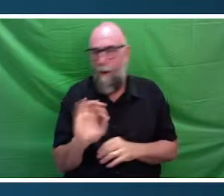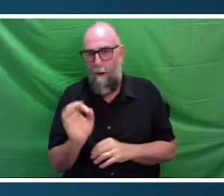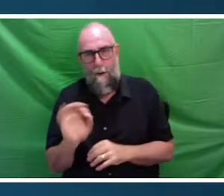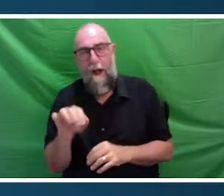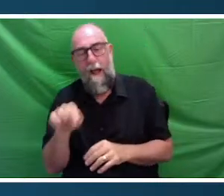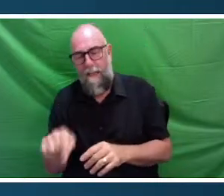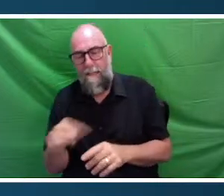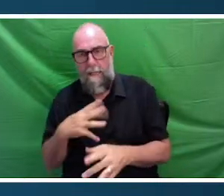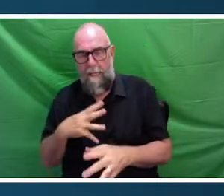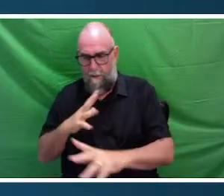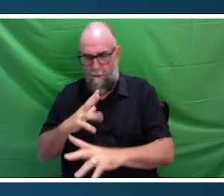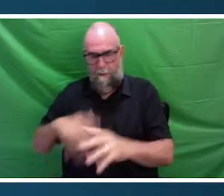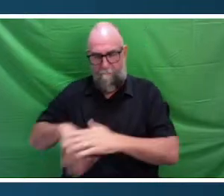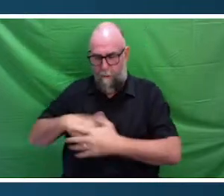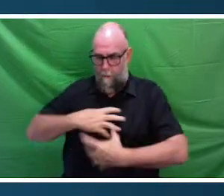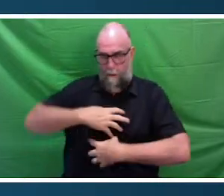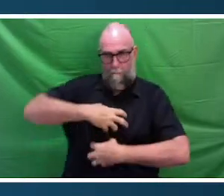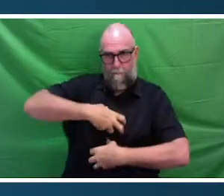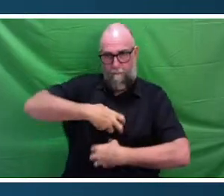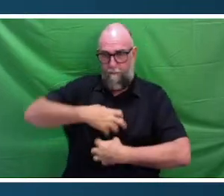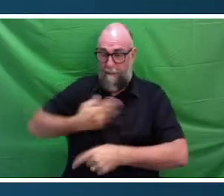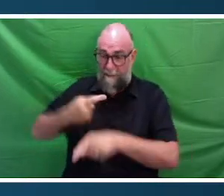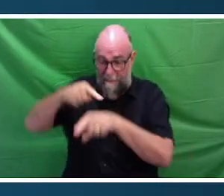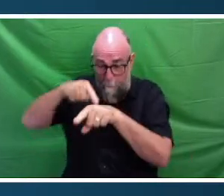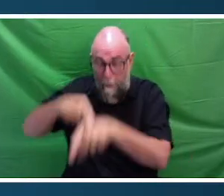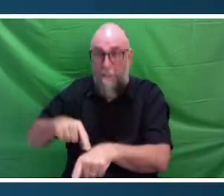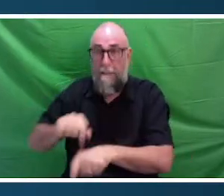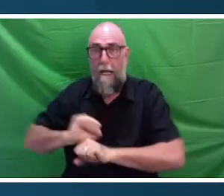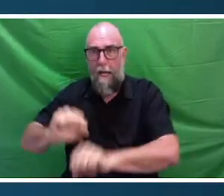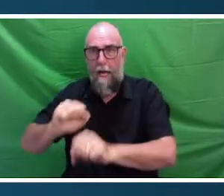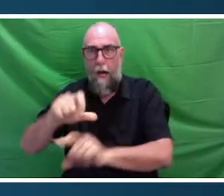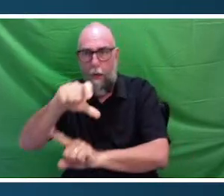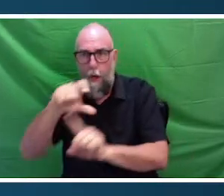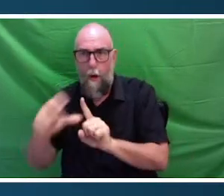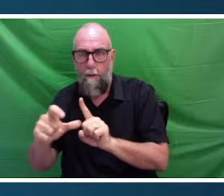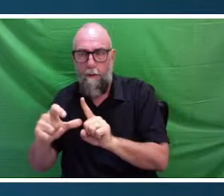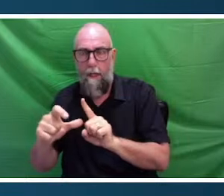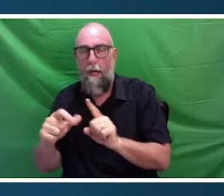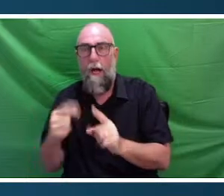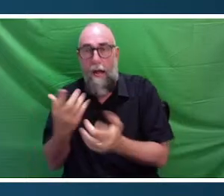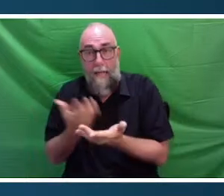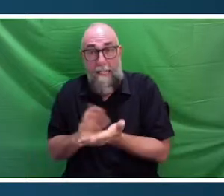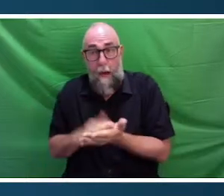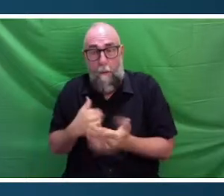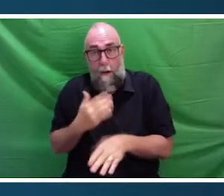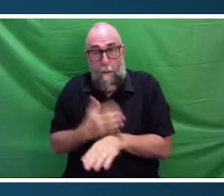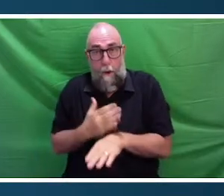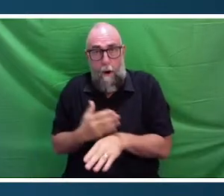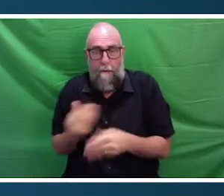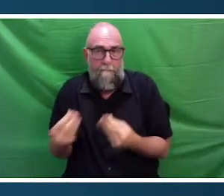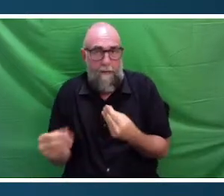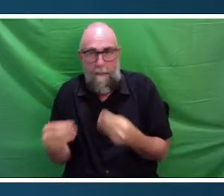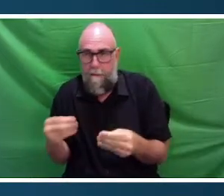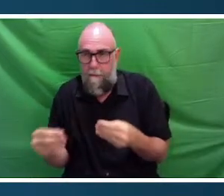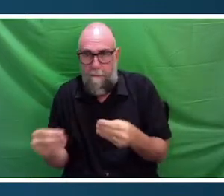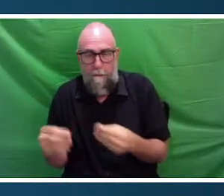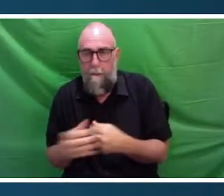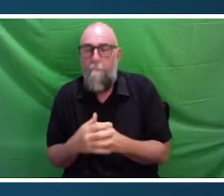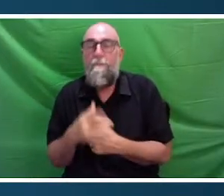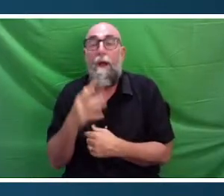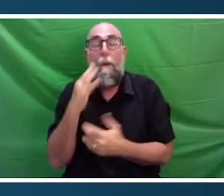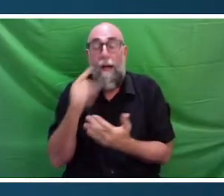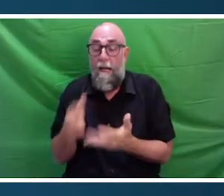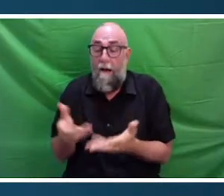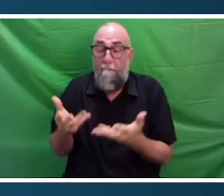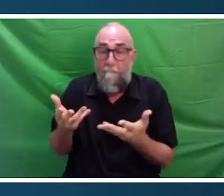cultural landscapes in which we work. At times, when the task seems daunting,